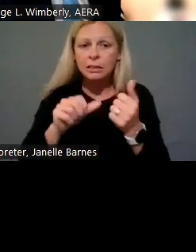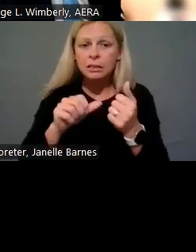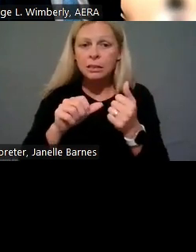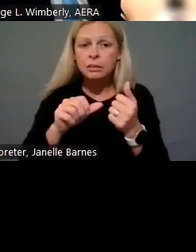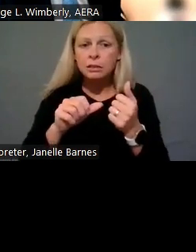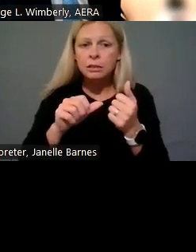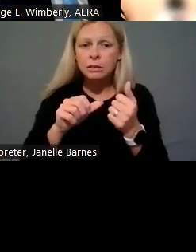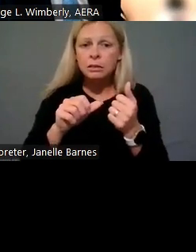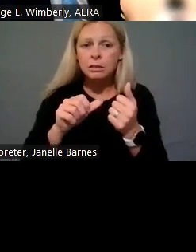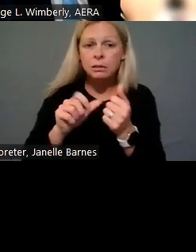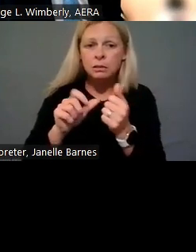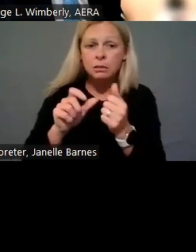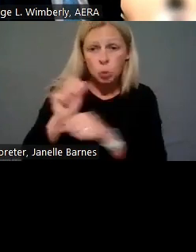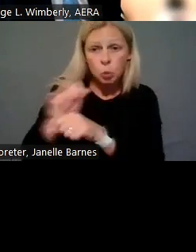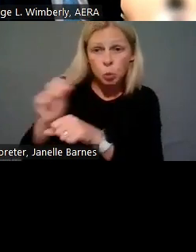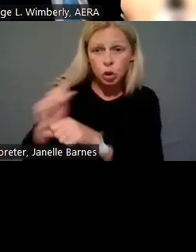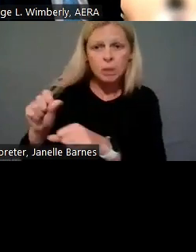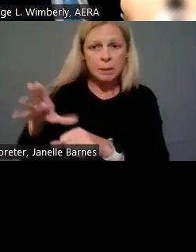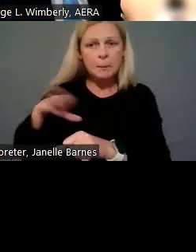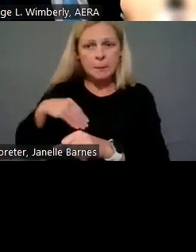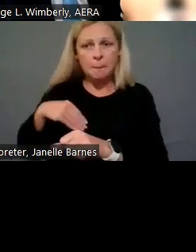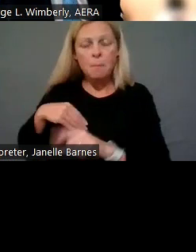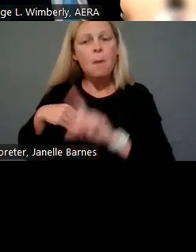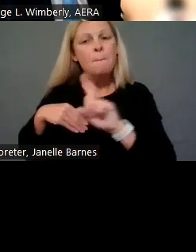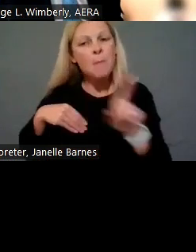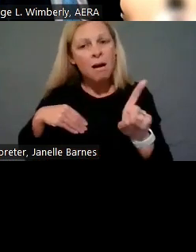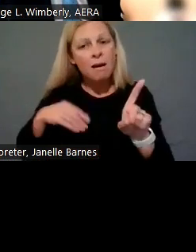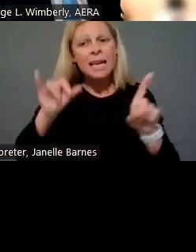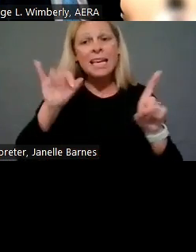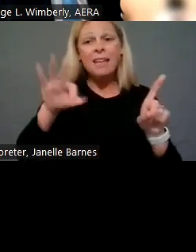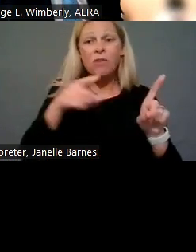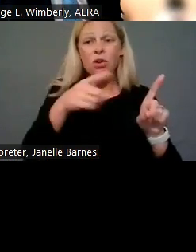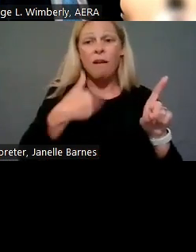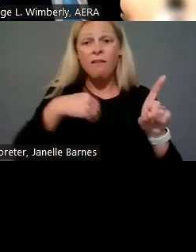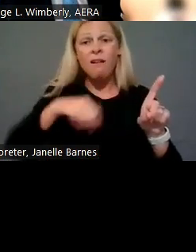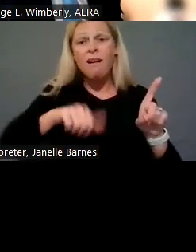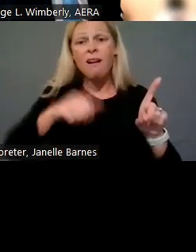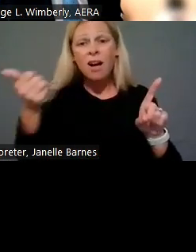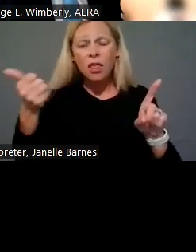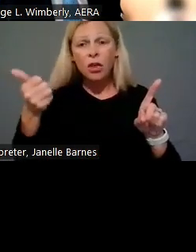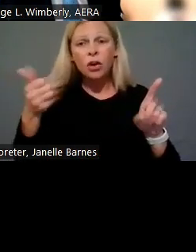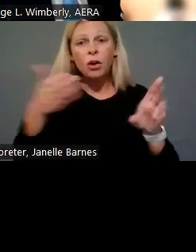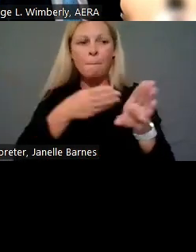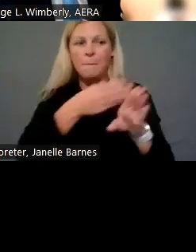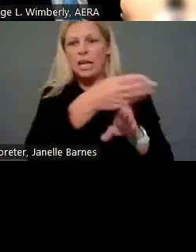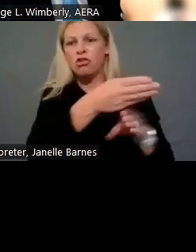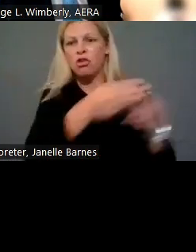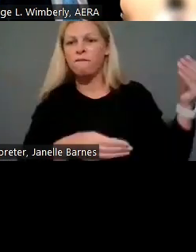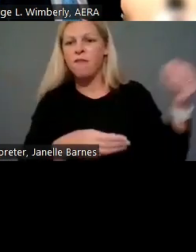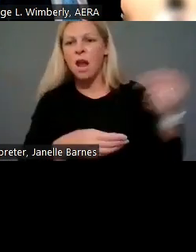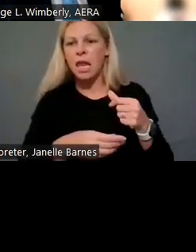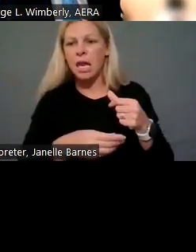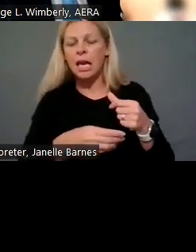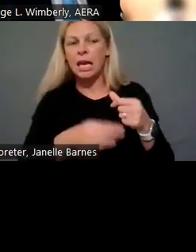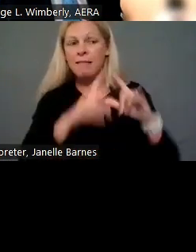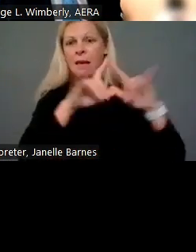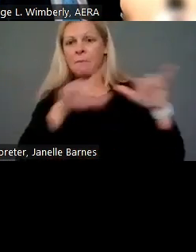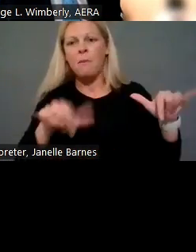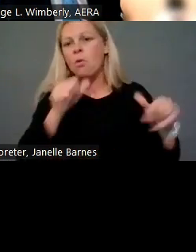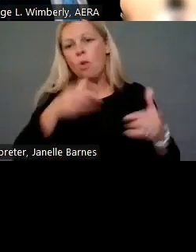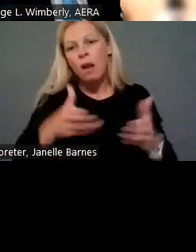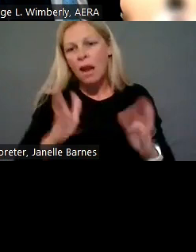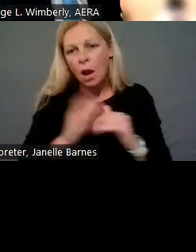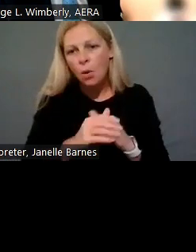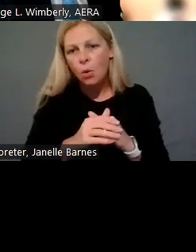However, the only thing that we do not allow with this award is if you have other major funding at the same time. So